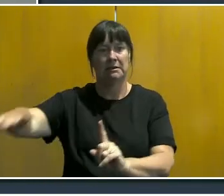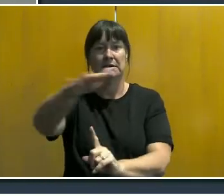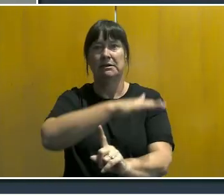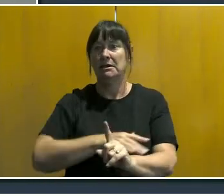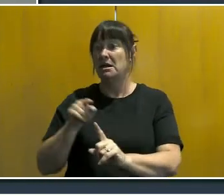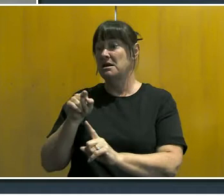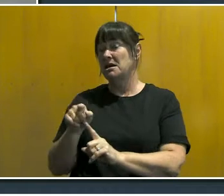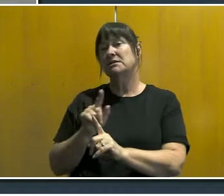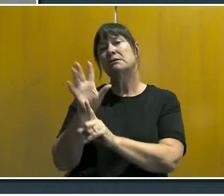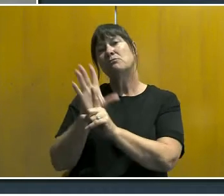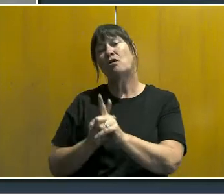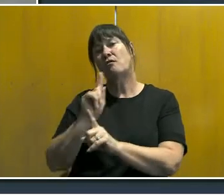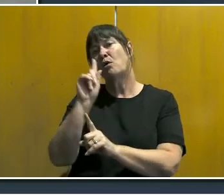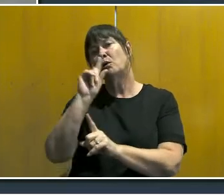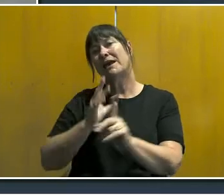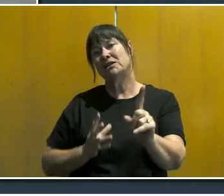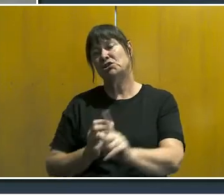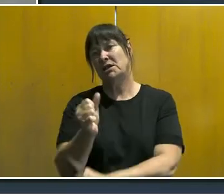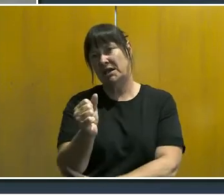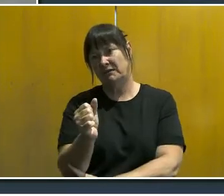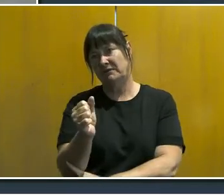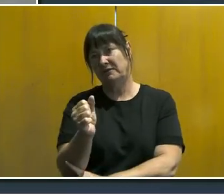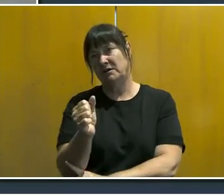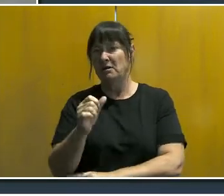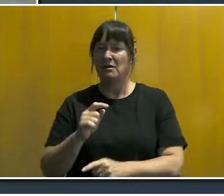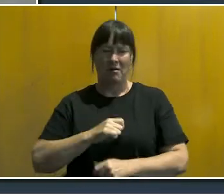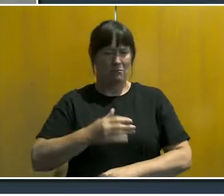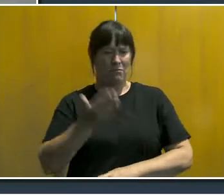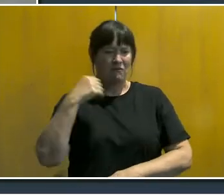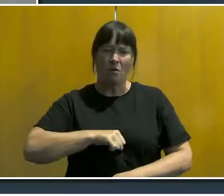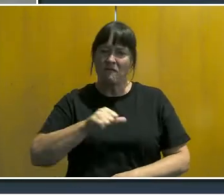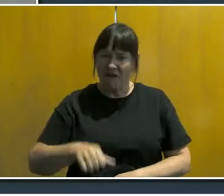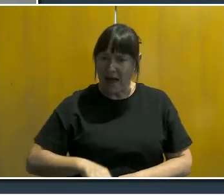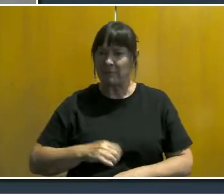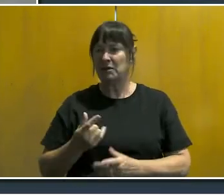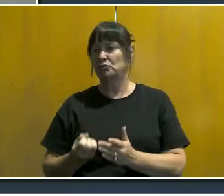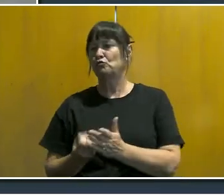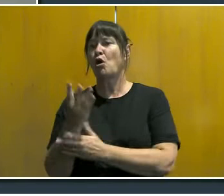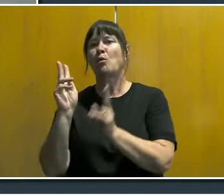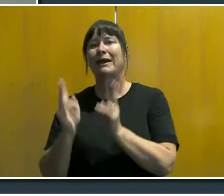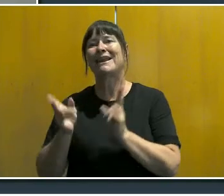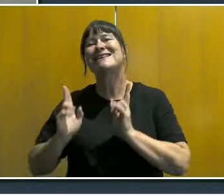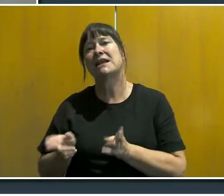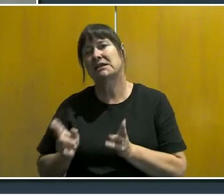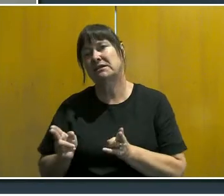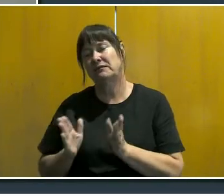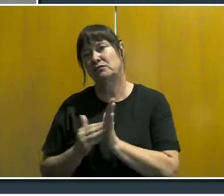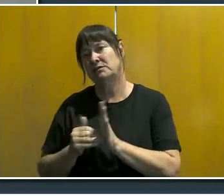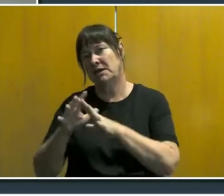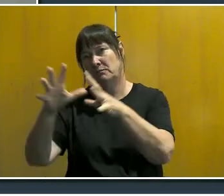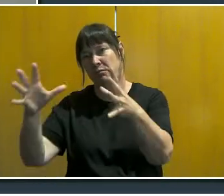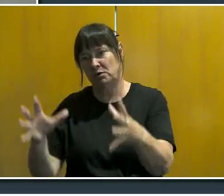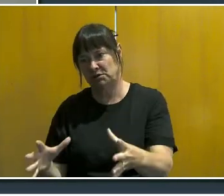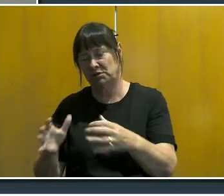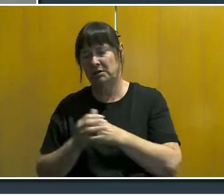can be achieved in terms of the reconstruction of Indigenous forest habitat. In order to reach the minimum 10%